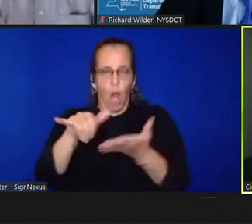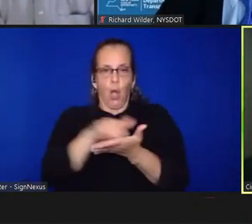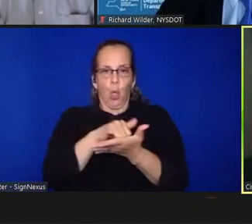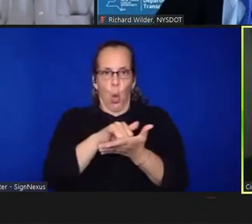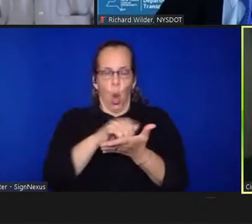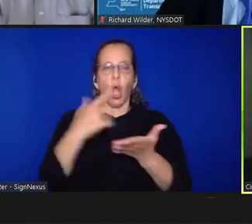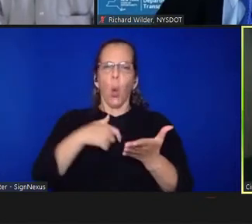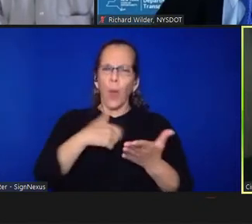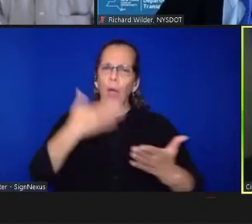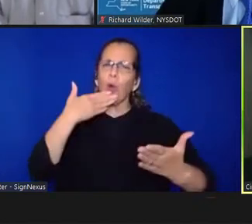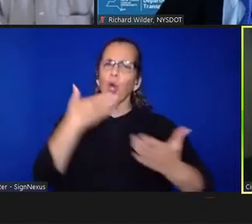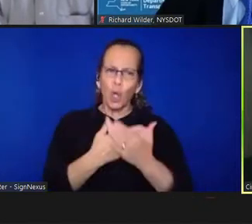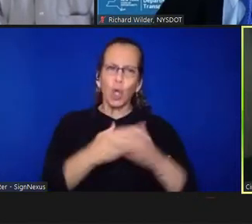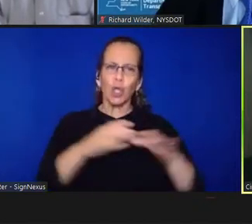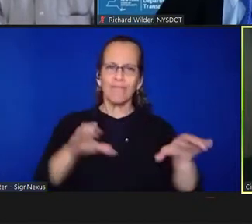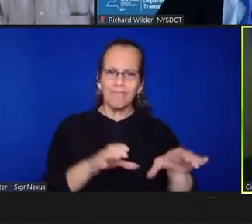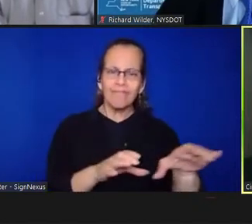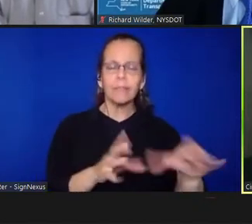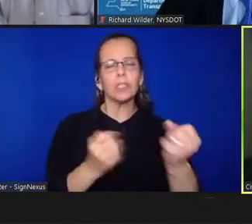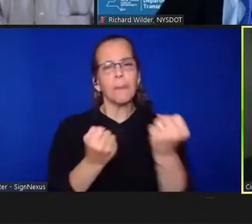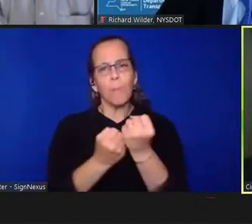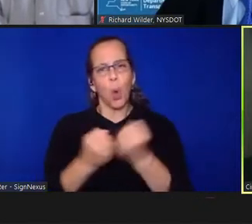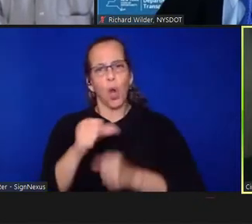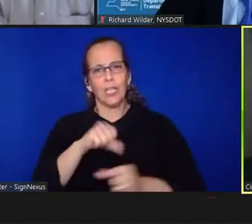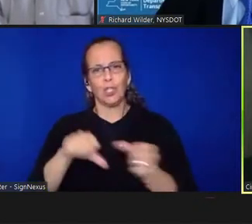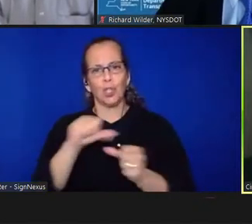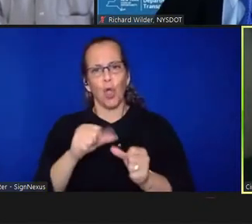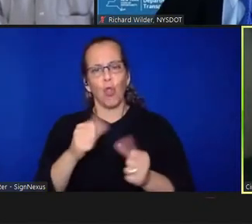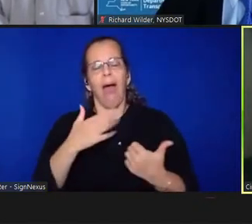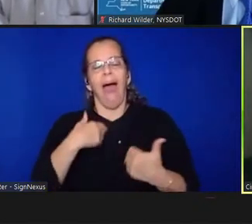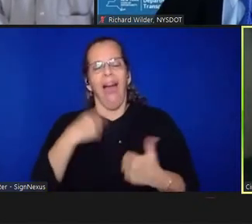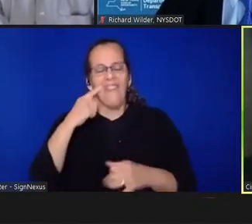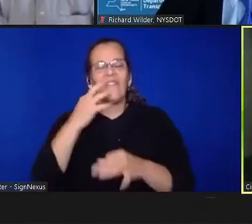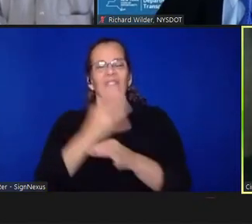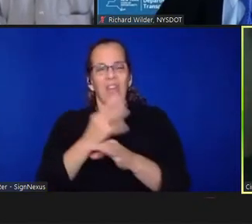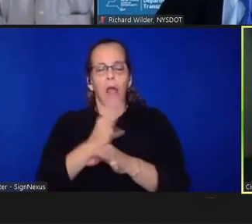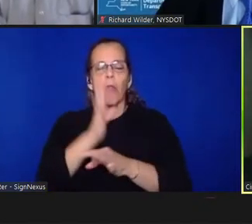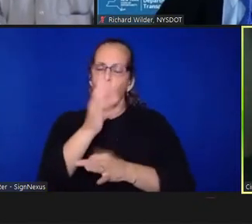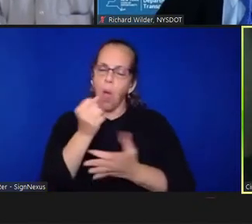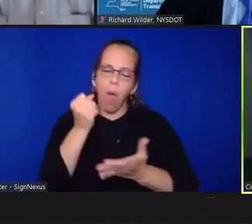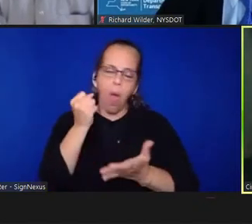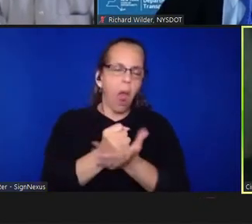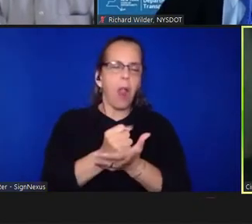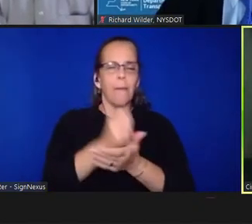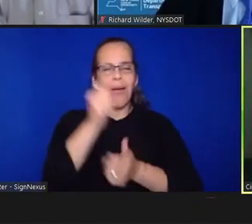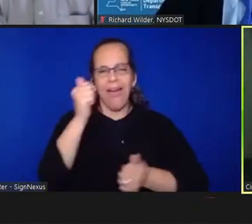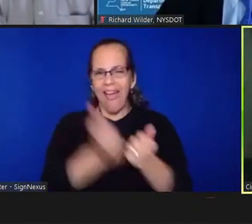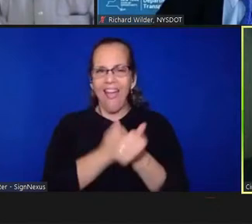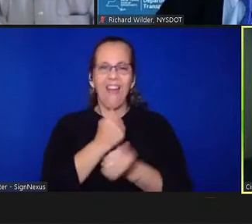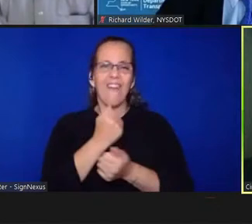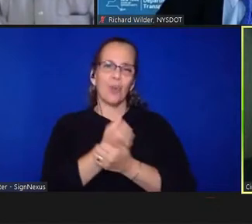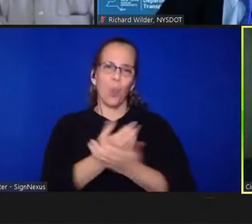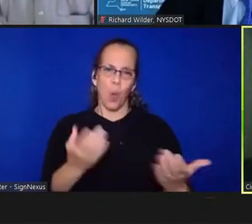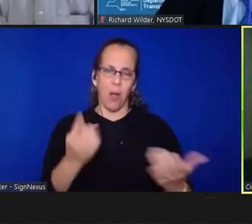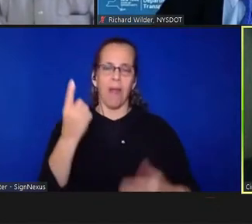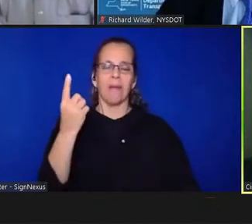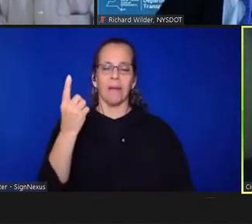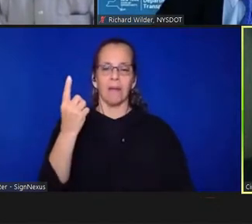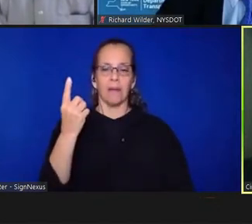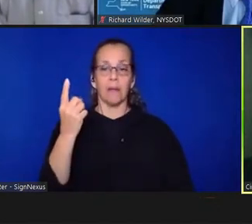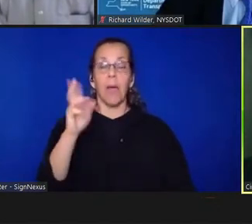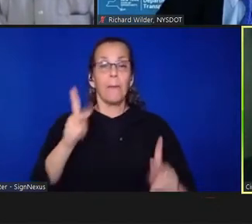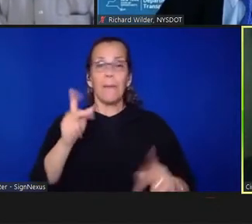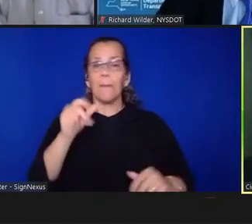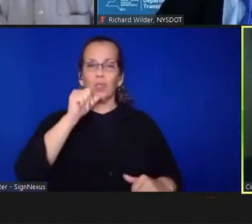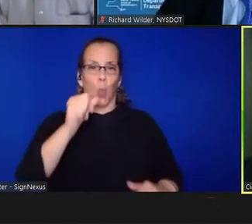can support each other I really think so and I really have faith that this is going to help everybody even the people that right now don't see it